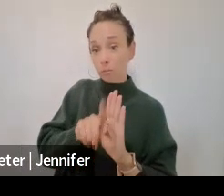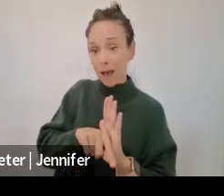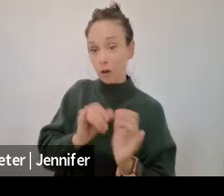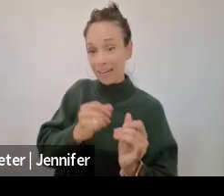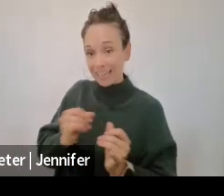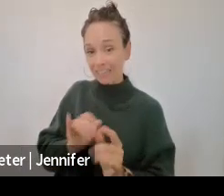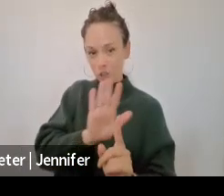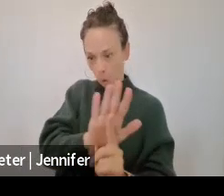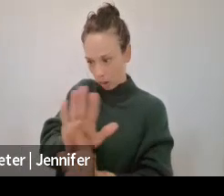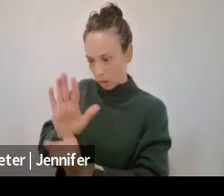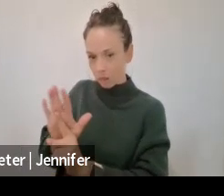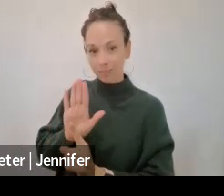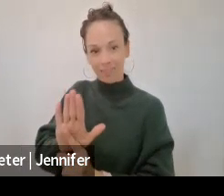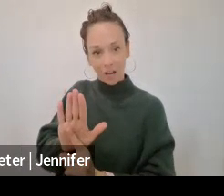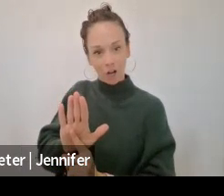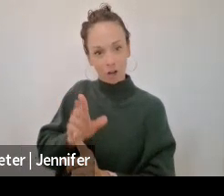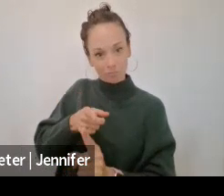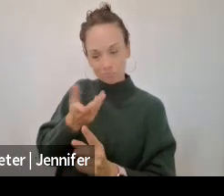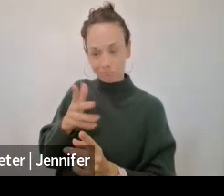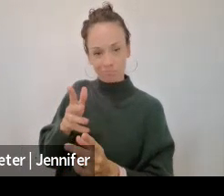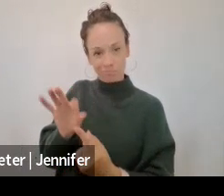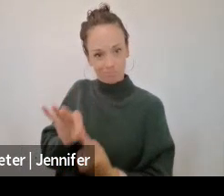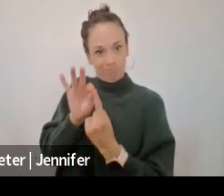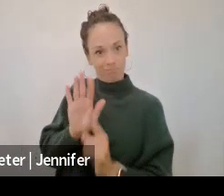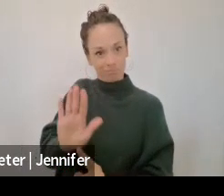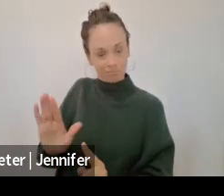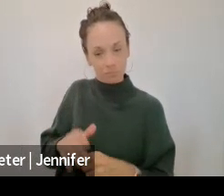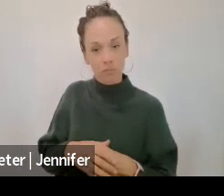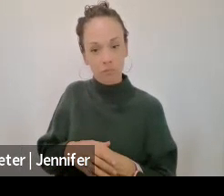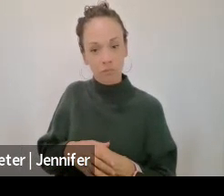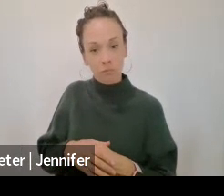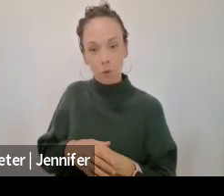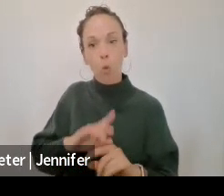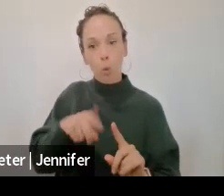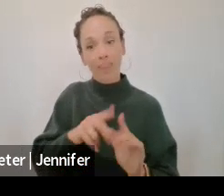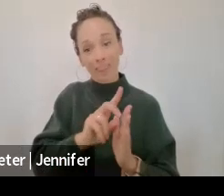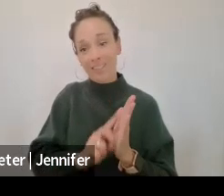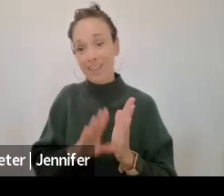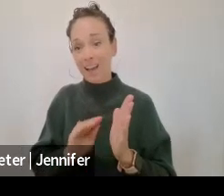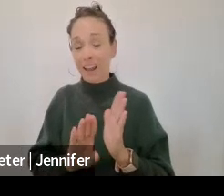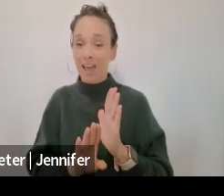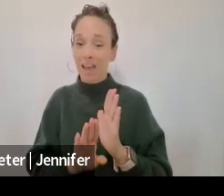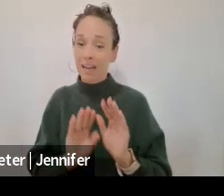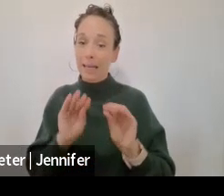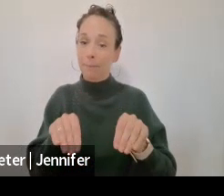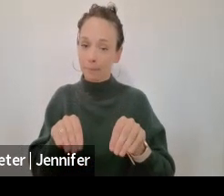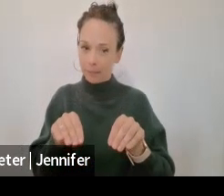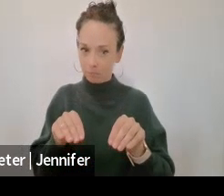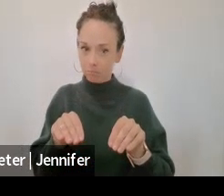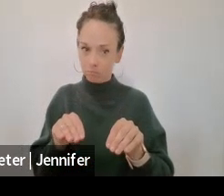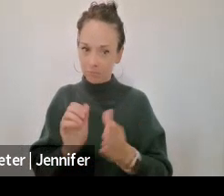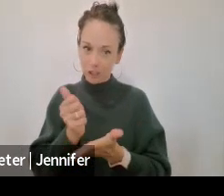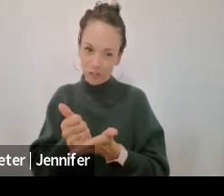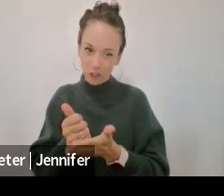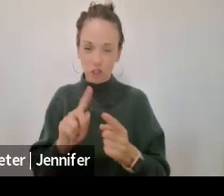learner characteristics when designing and implementing interventions to achieve optimal learning and